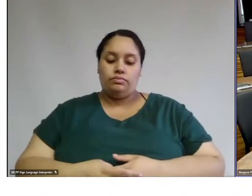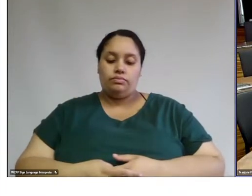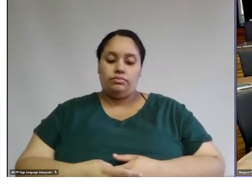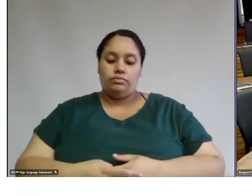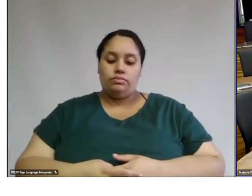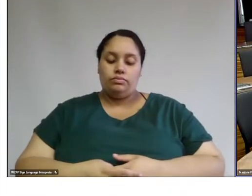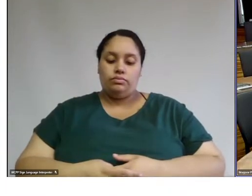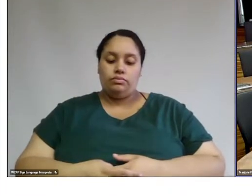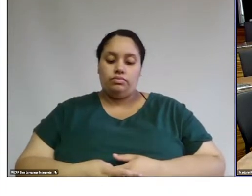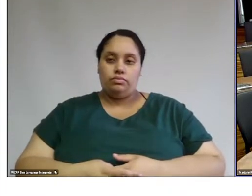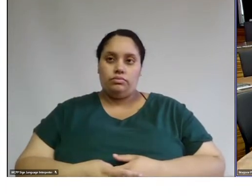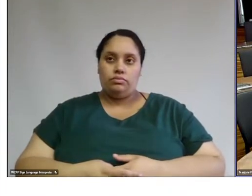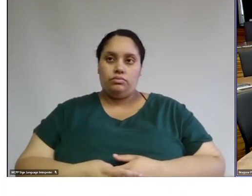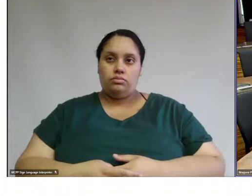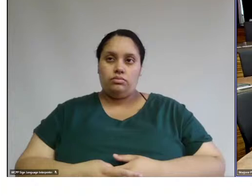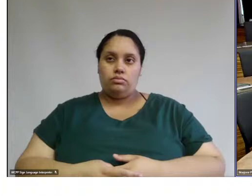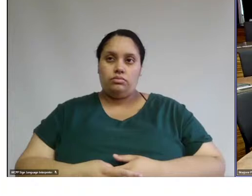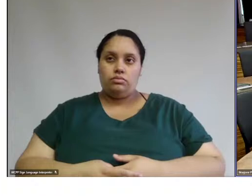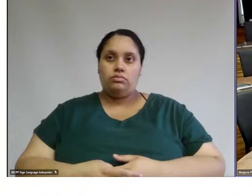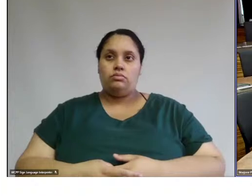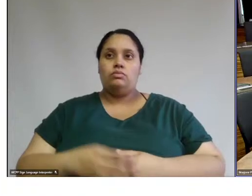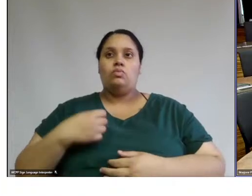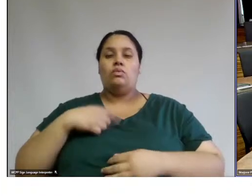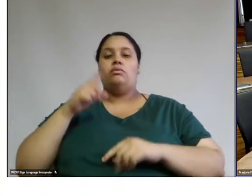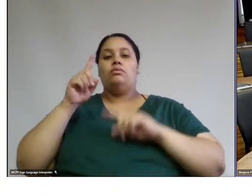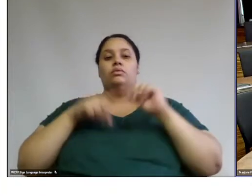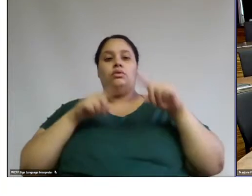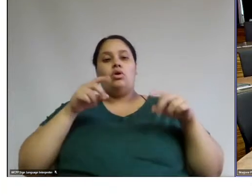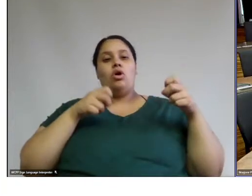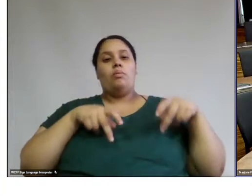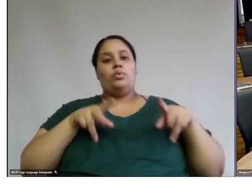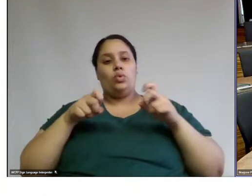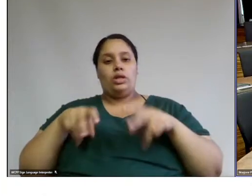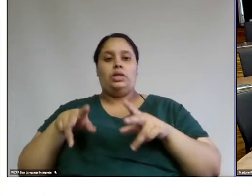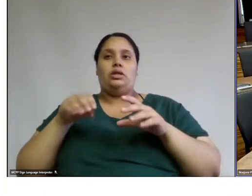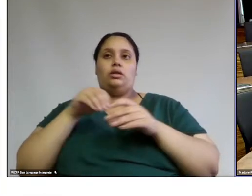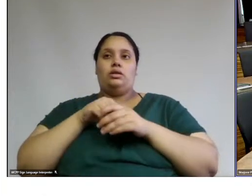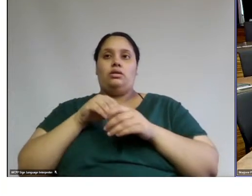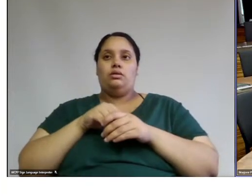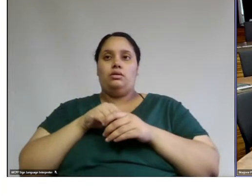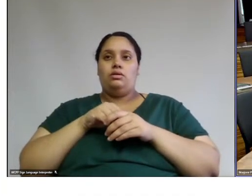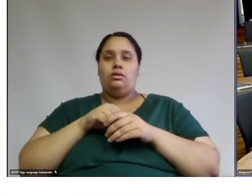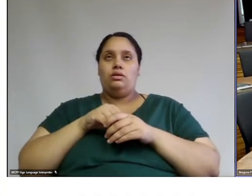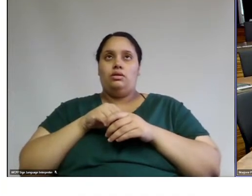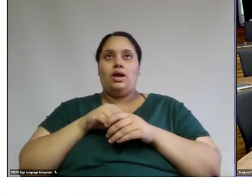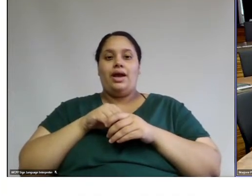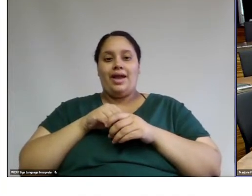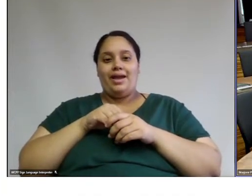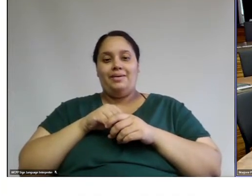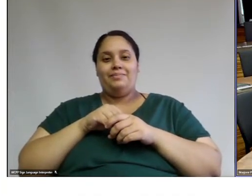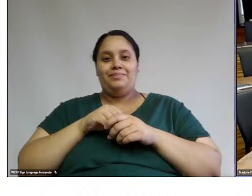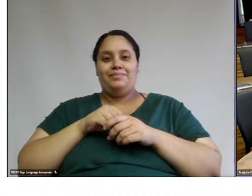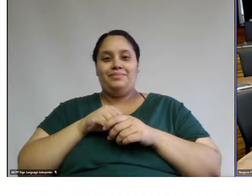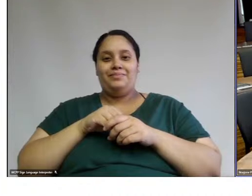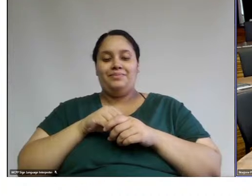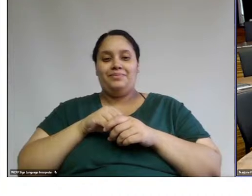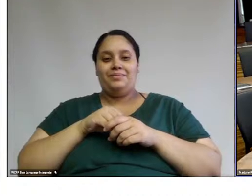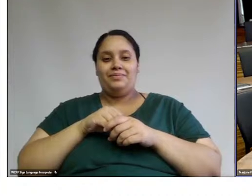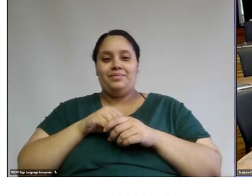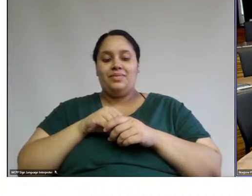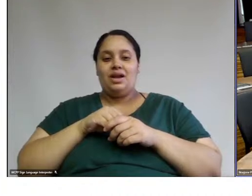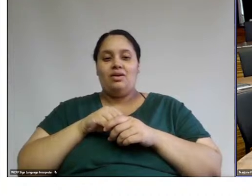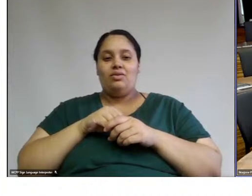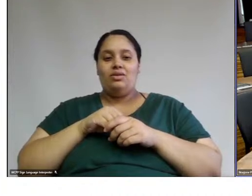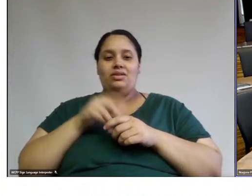our schools are at various levels of maturity around financial management, and we try as far as possible try to assist